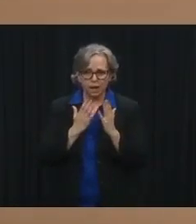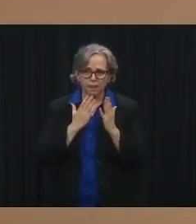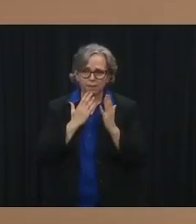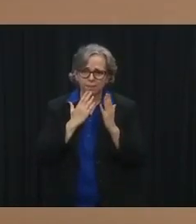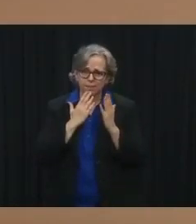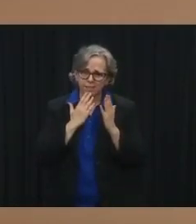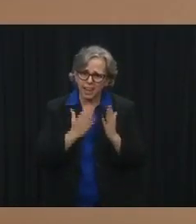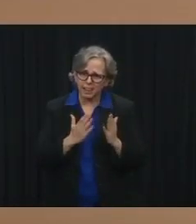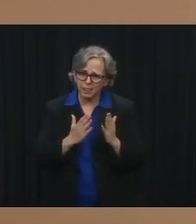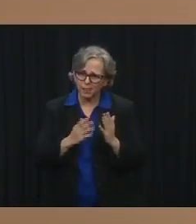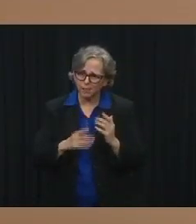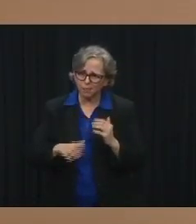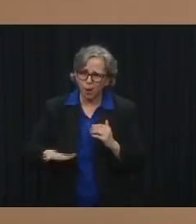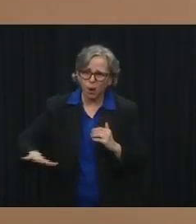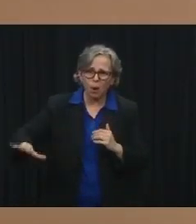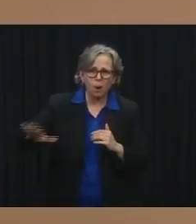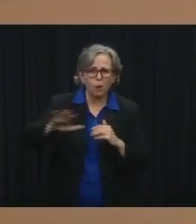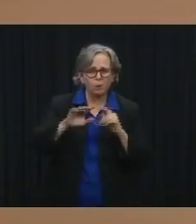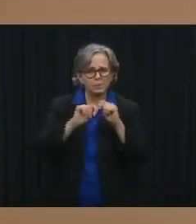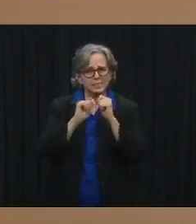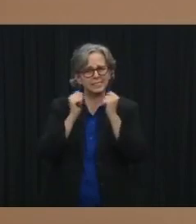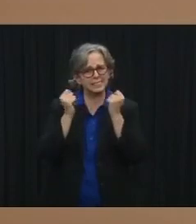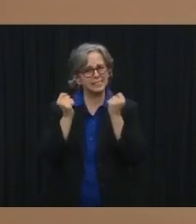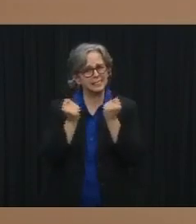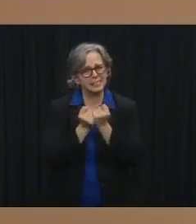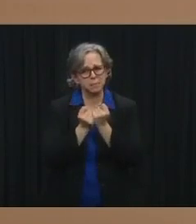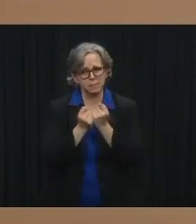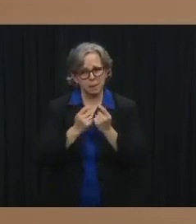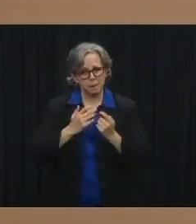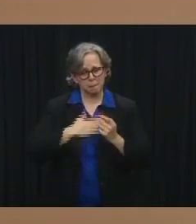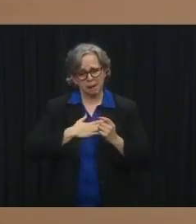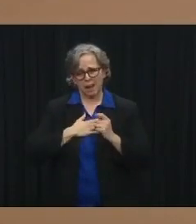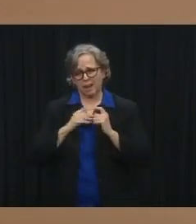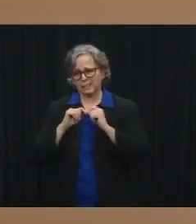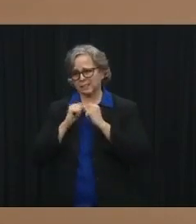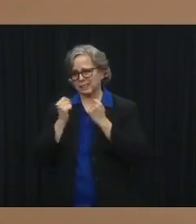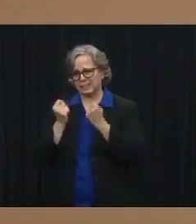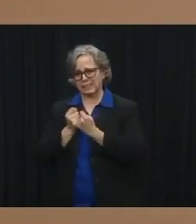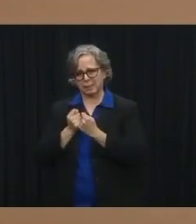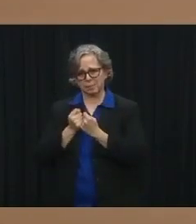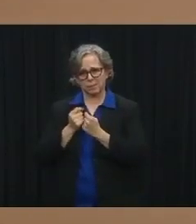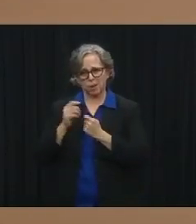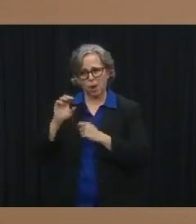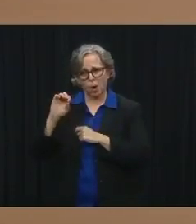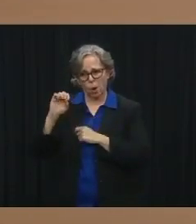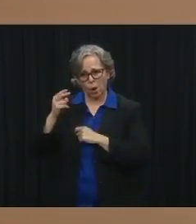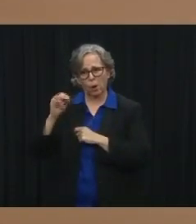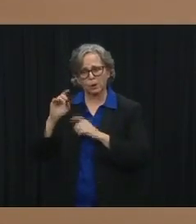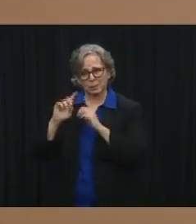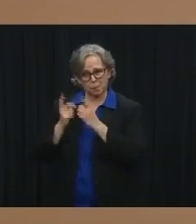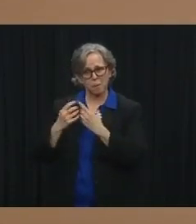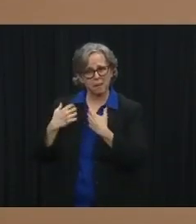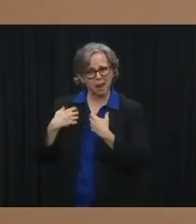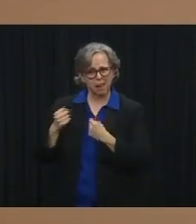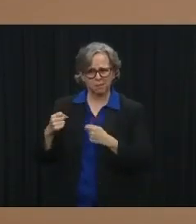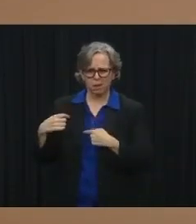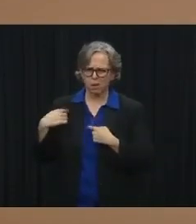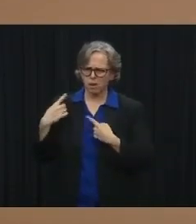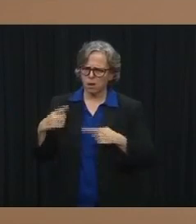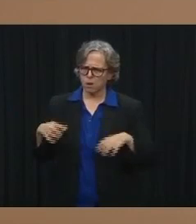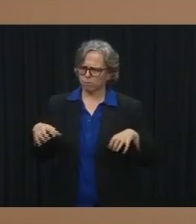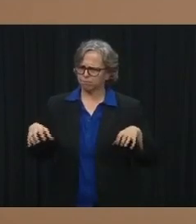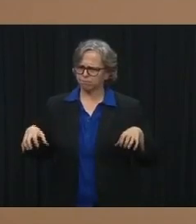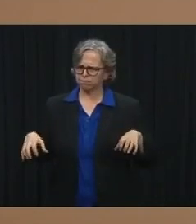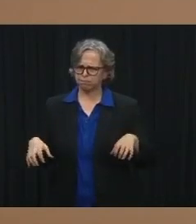team, my team at the Ohio Department of Health. They've been working tirelessly since probably early in January on